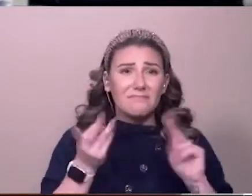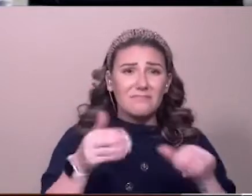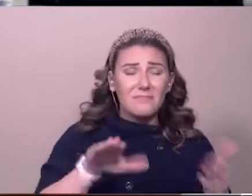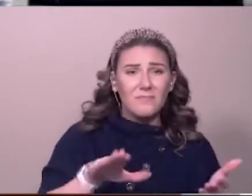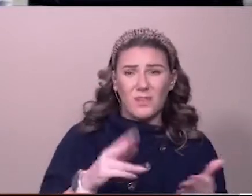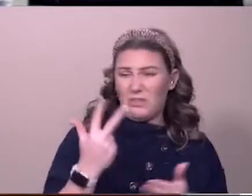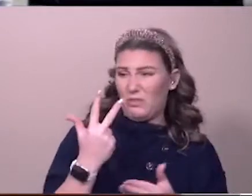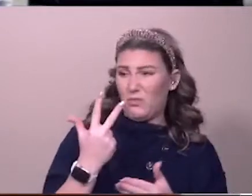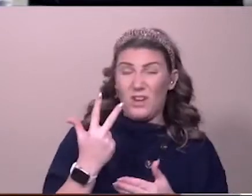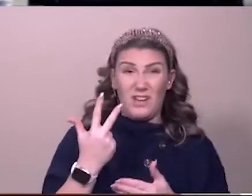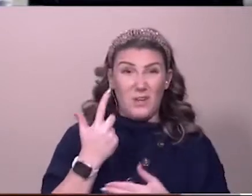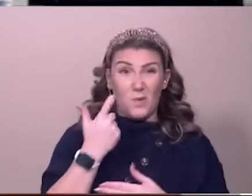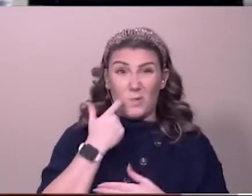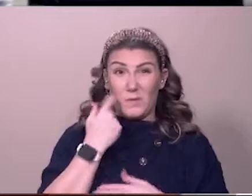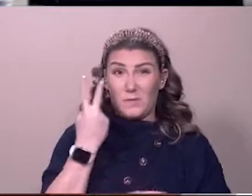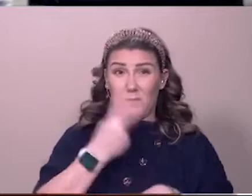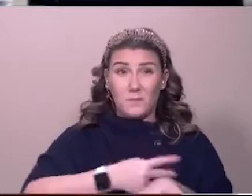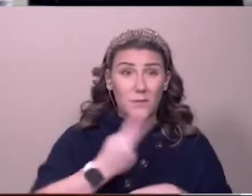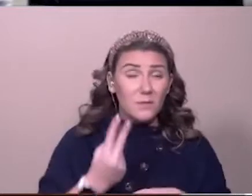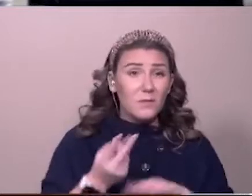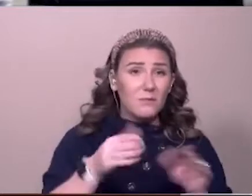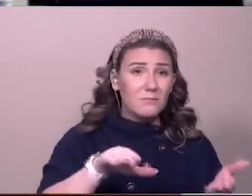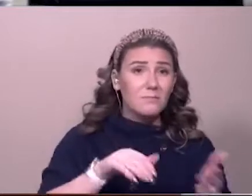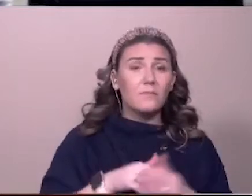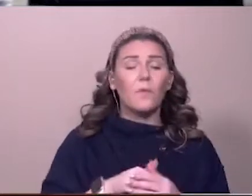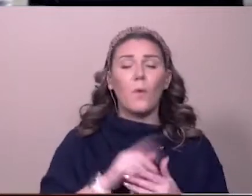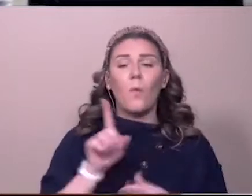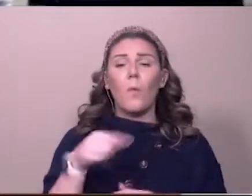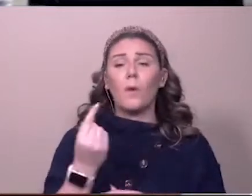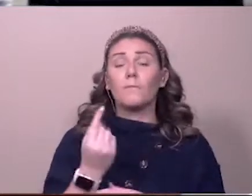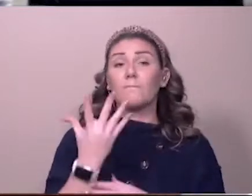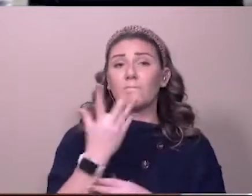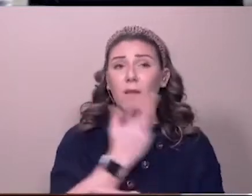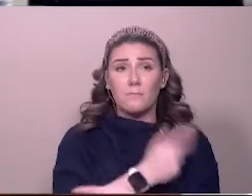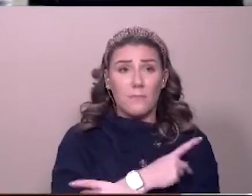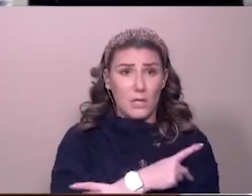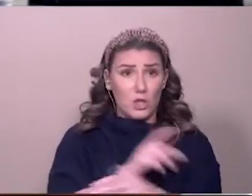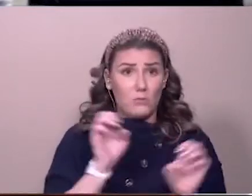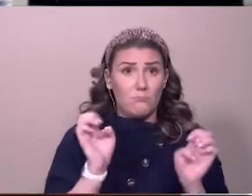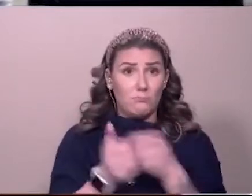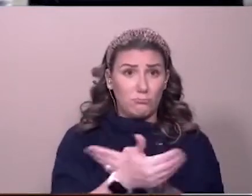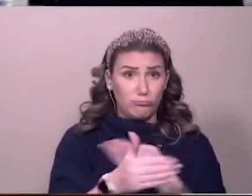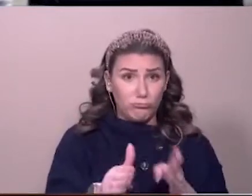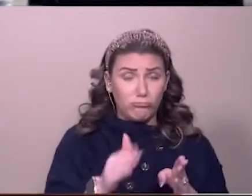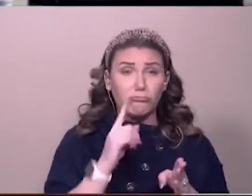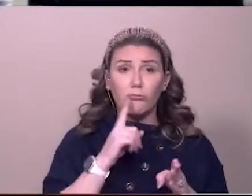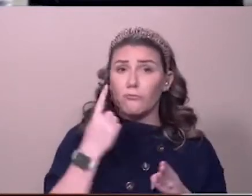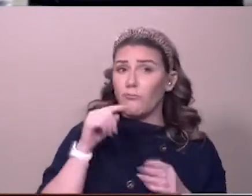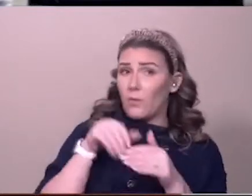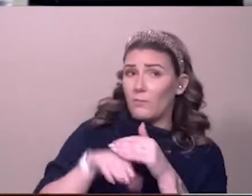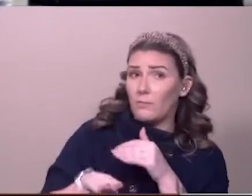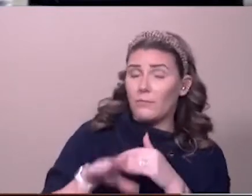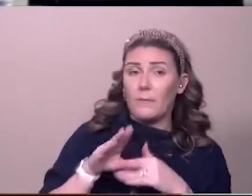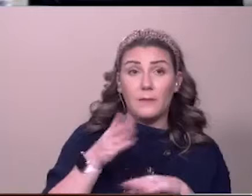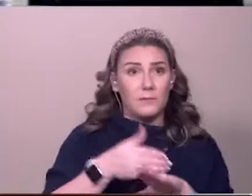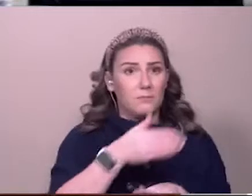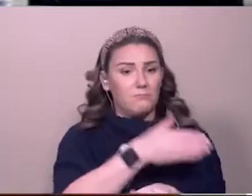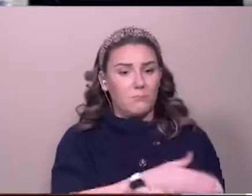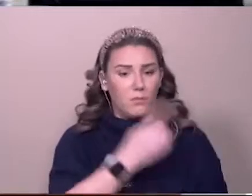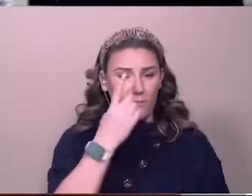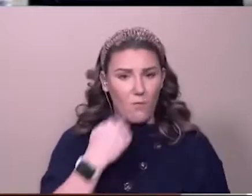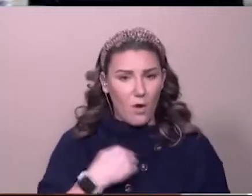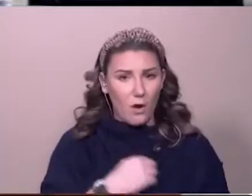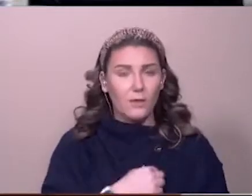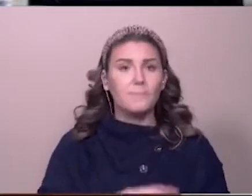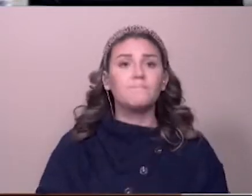days. We're only holding 5 patients in the ED this morning for admission, which is an improvement for us. Like the others,